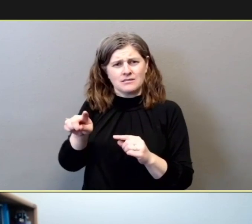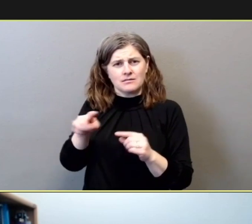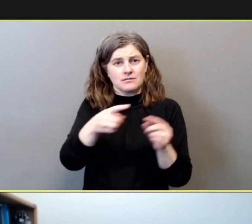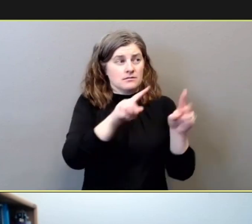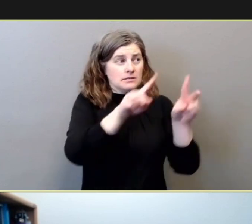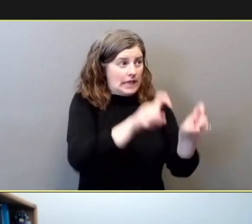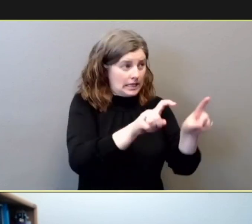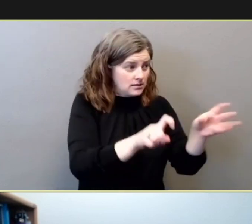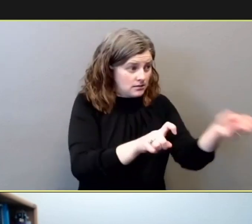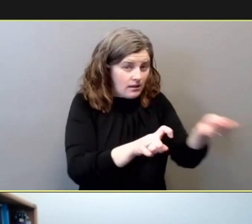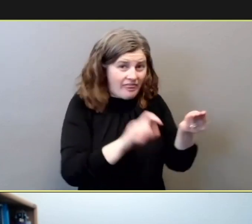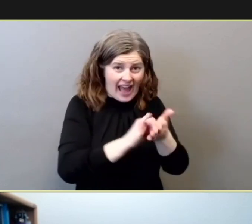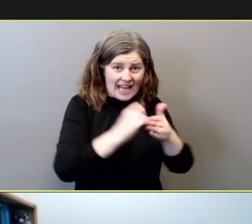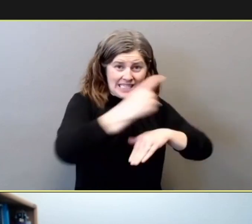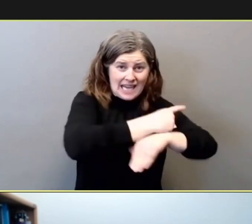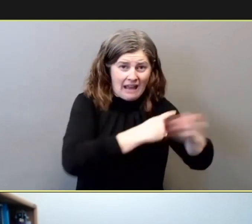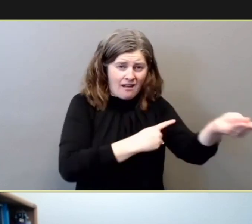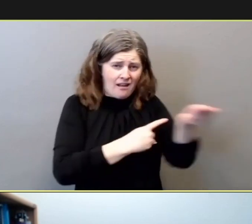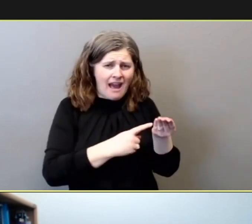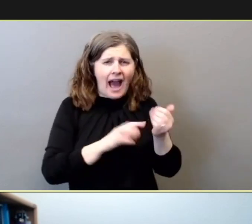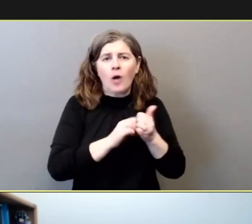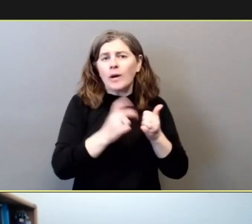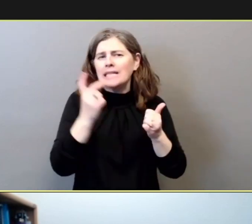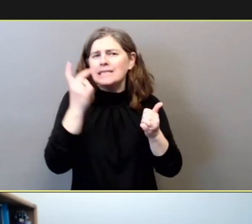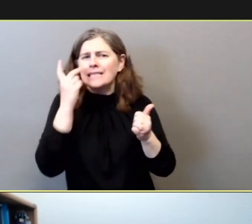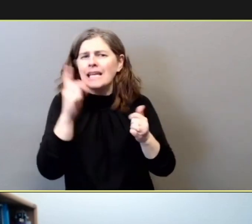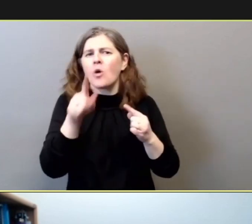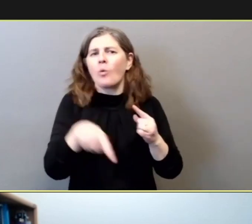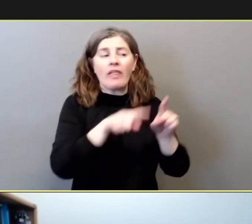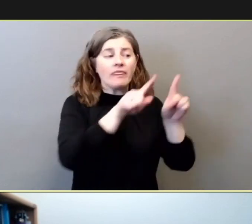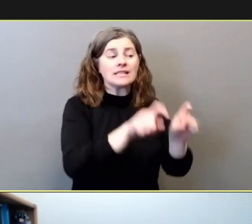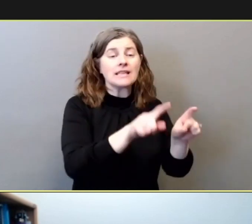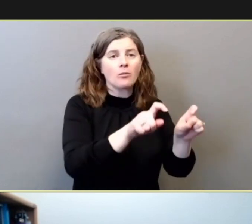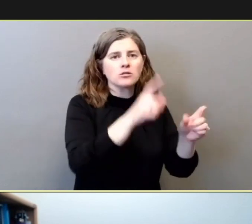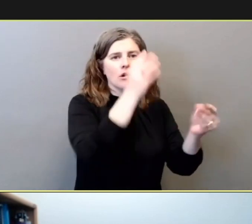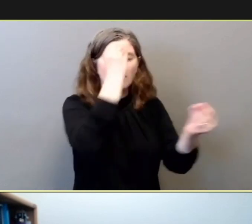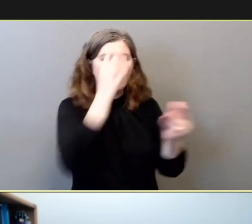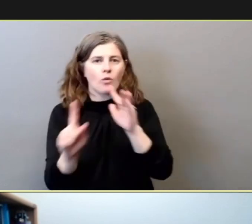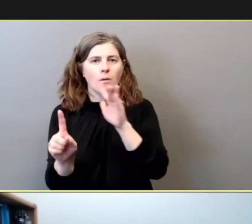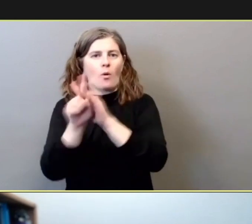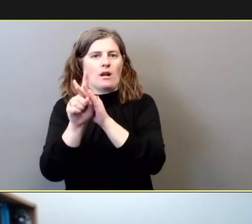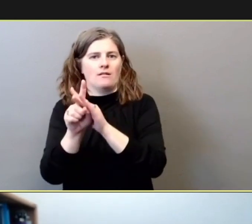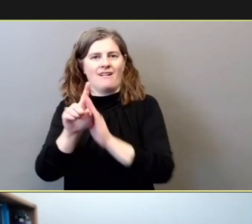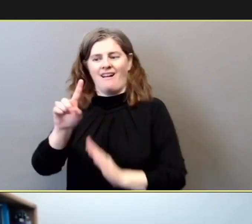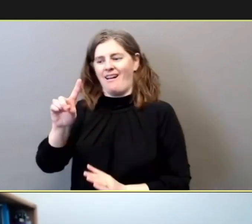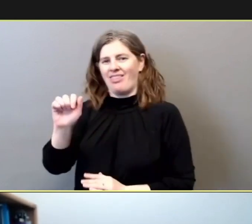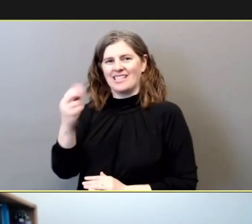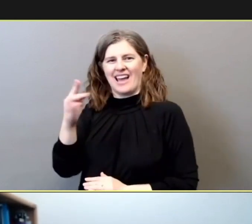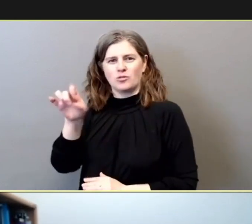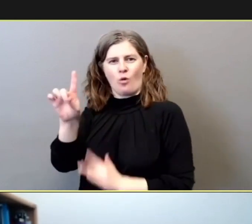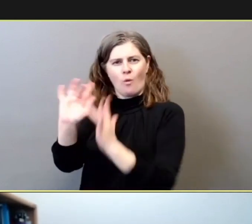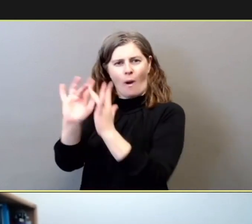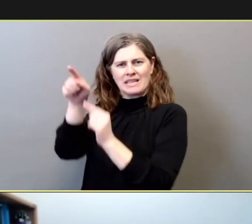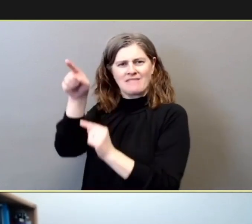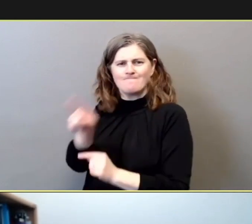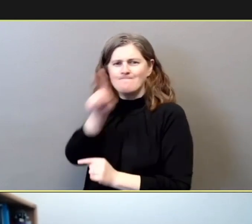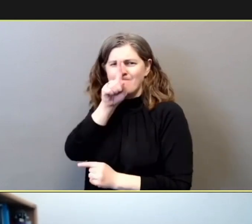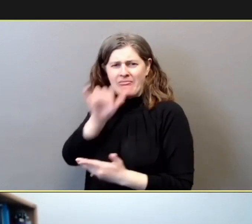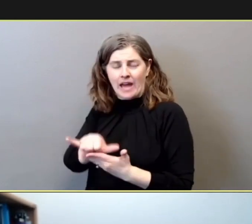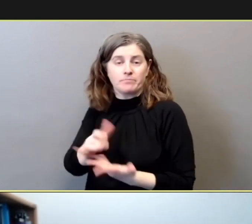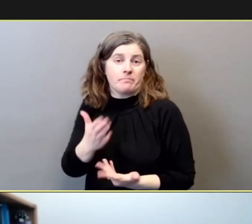came from. Is there a way we can see when the samples were reported? The dashboard doesn't give that. Thank